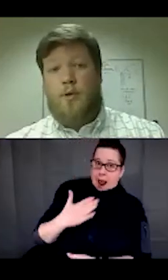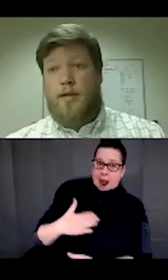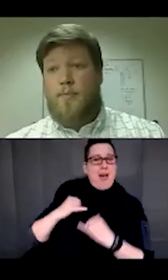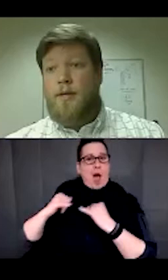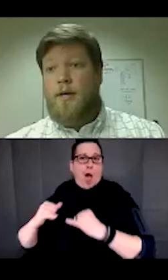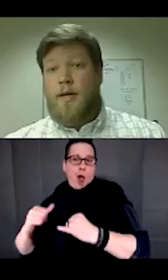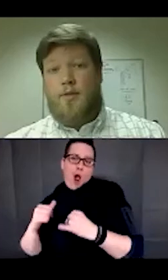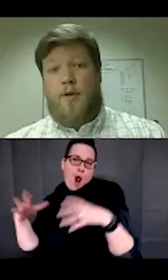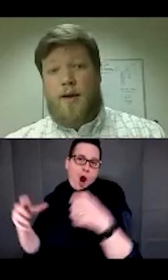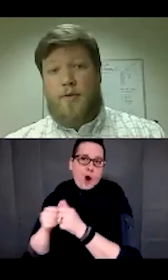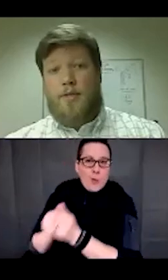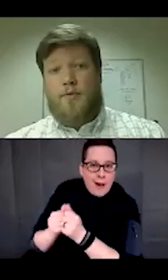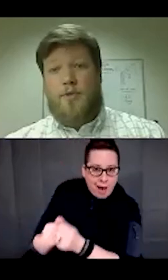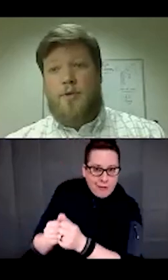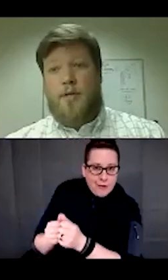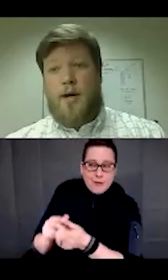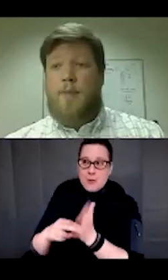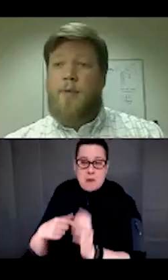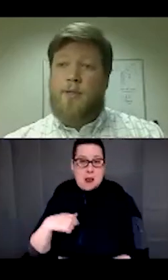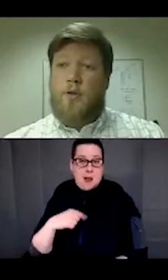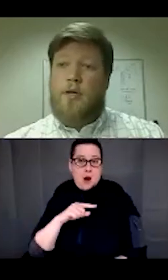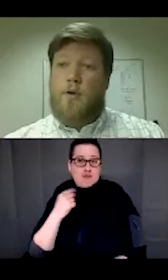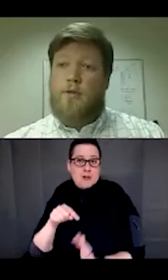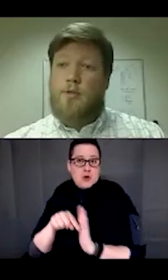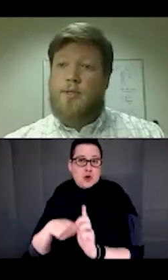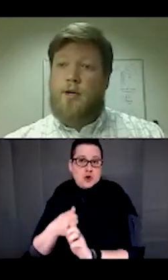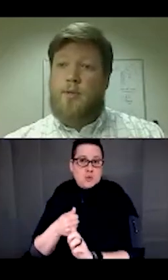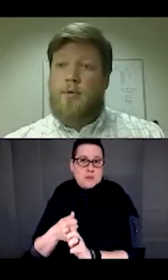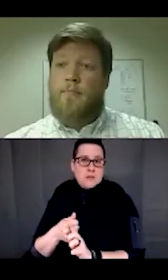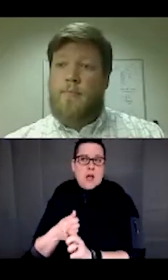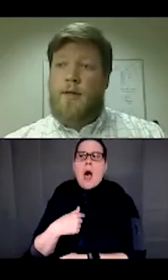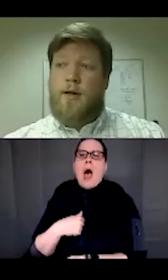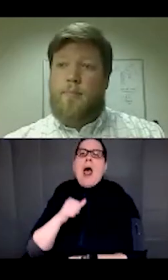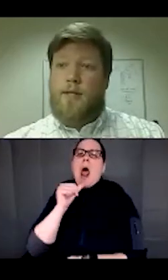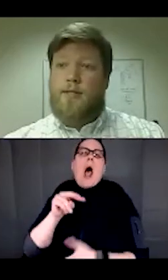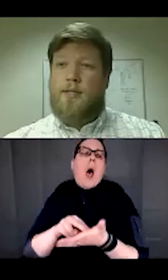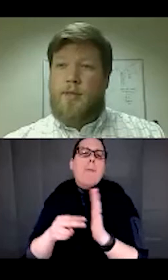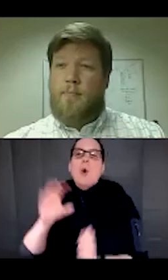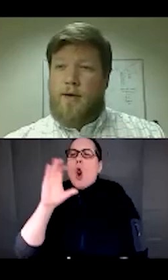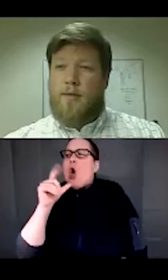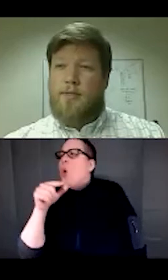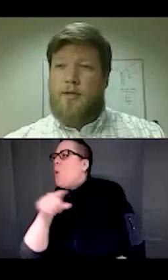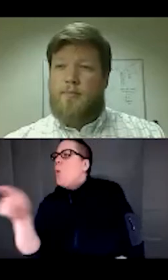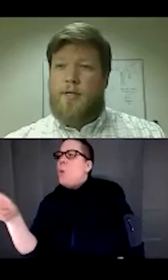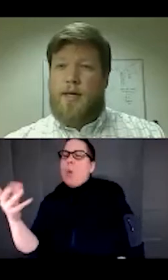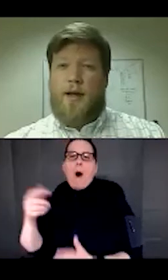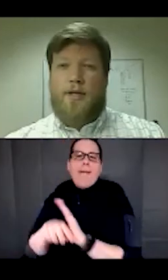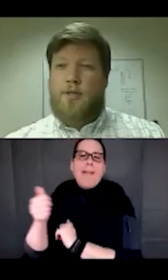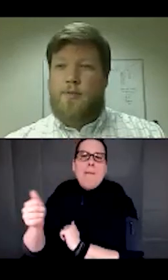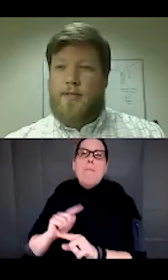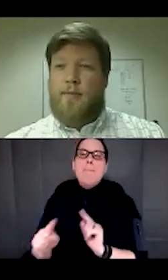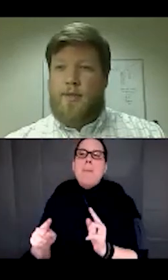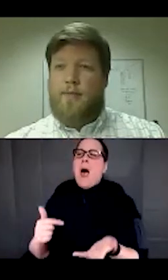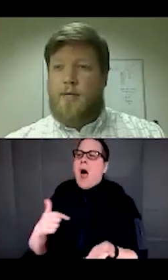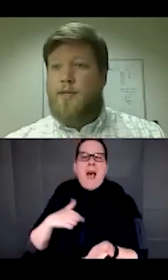who are like me. And so if I'm at risk for suicide, I might not be looking for other suicidal people, but something about them tells me that I should